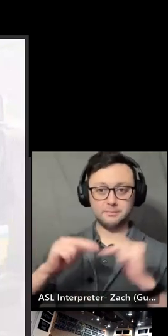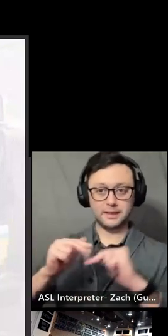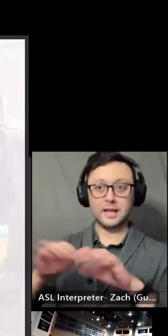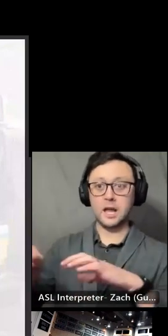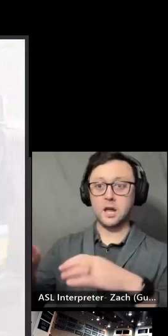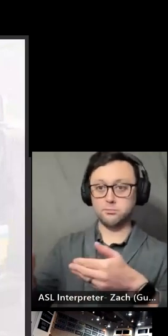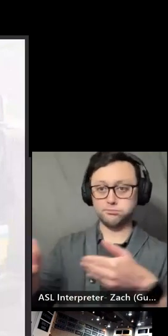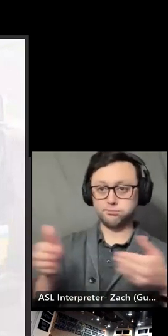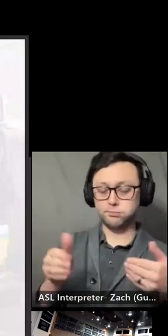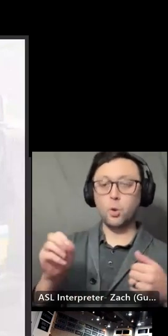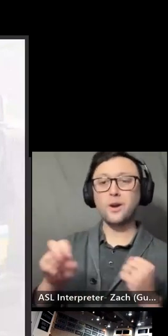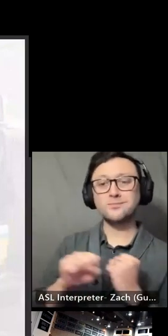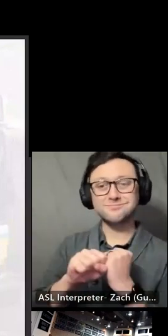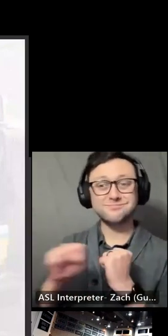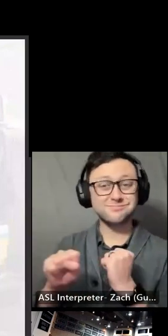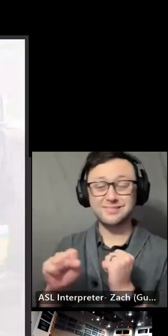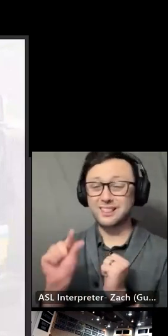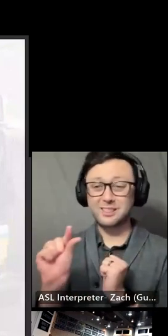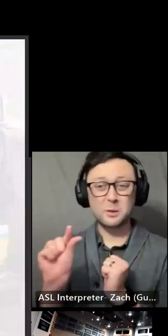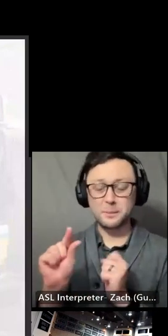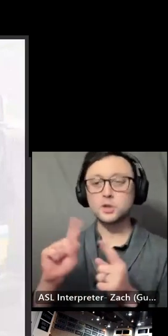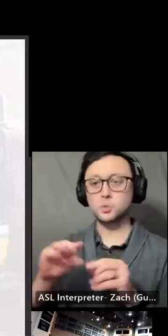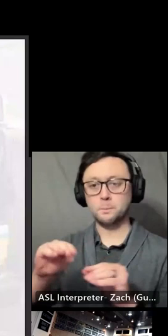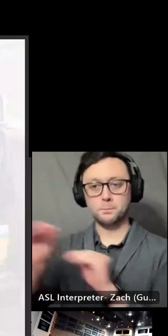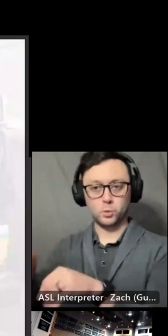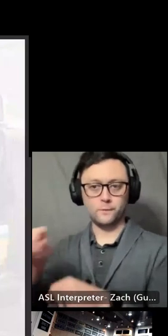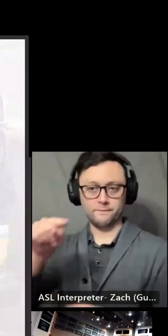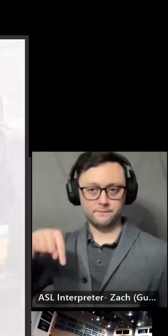to the 2022 location.